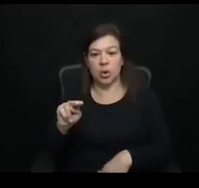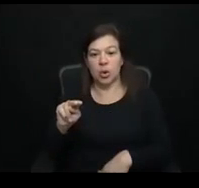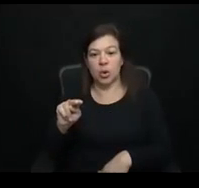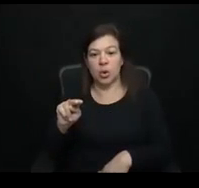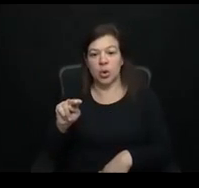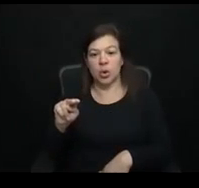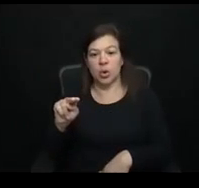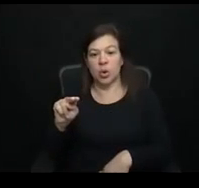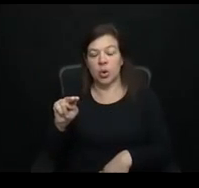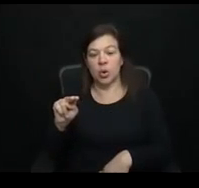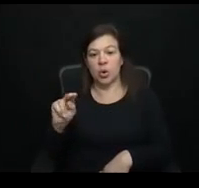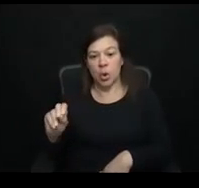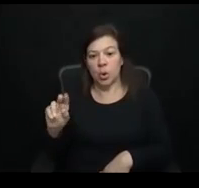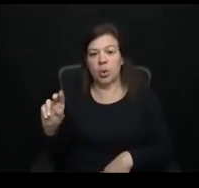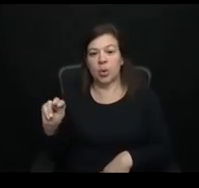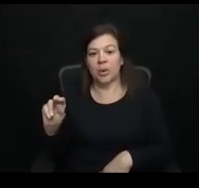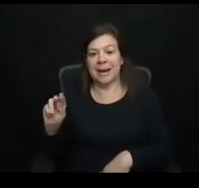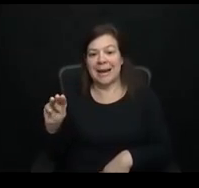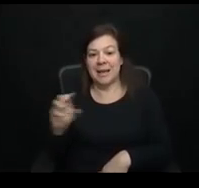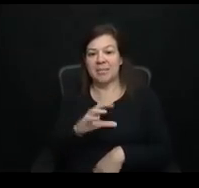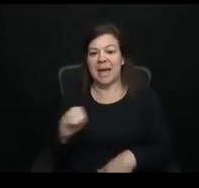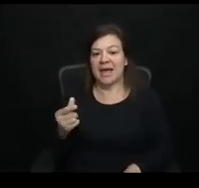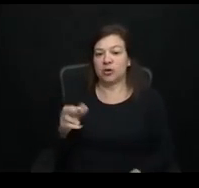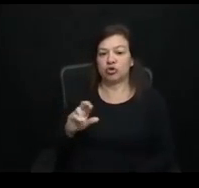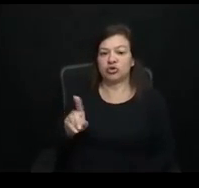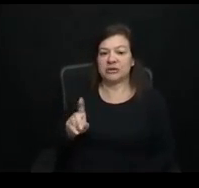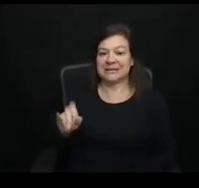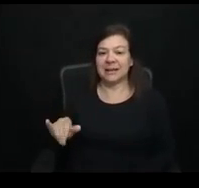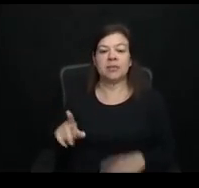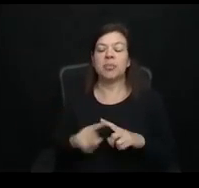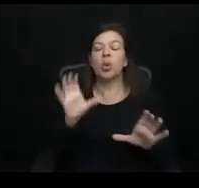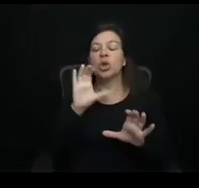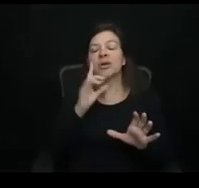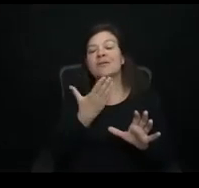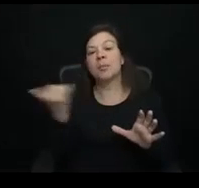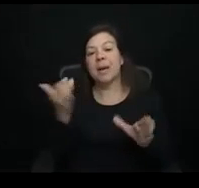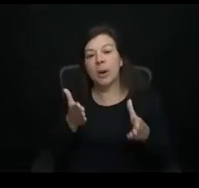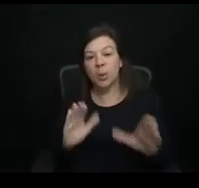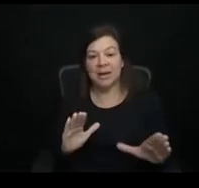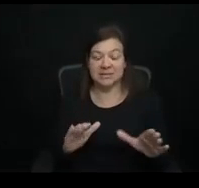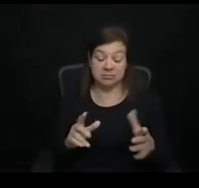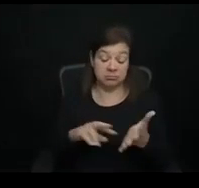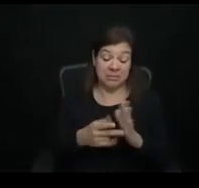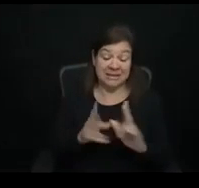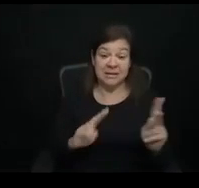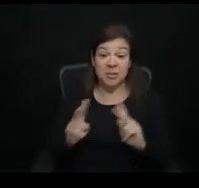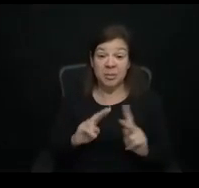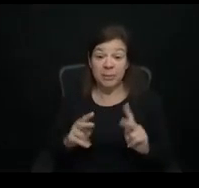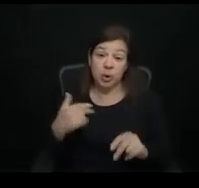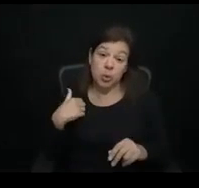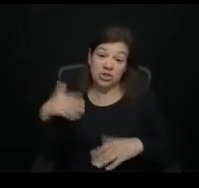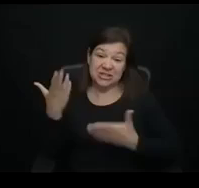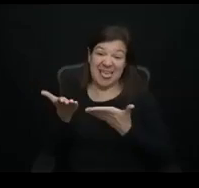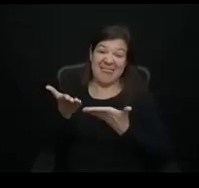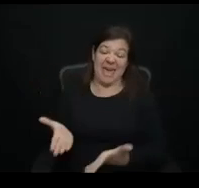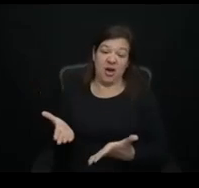and Grizzly, but we want to back off if we can and find better ways. And sometimes that just takes people on the ground staring at it for a day or two, kind of